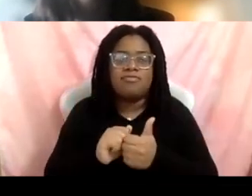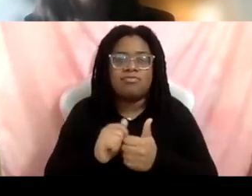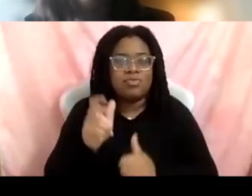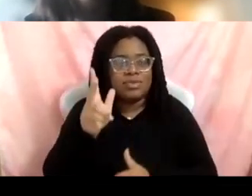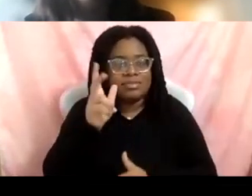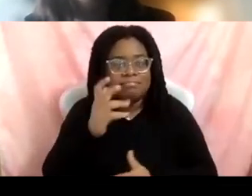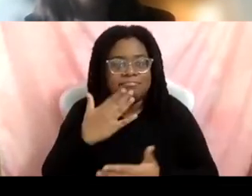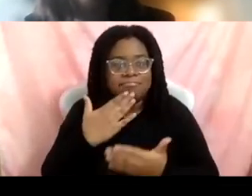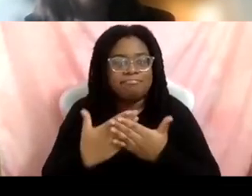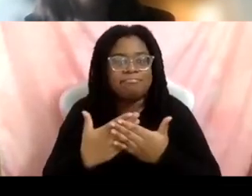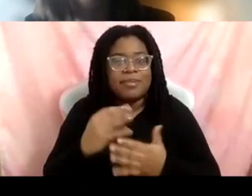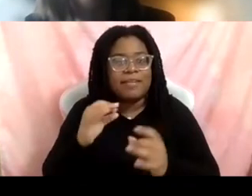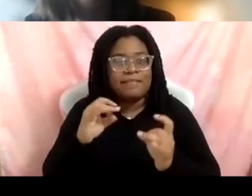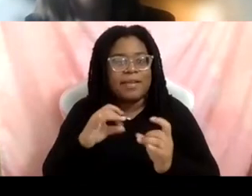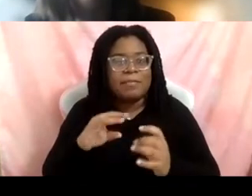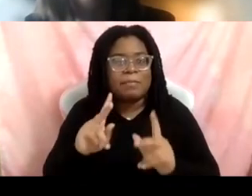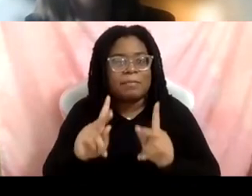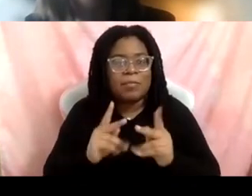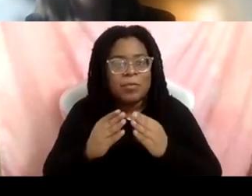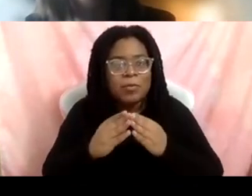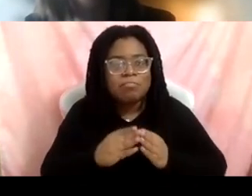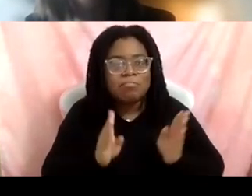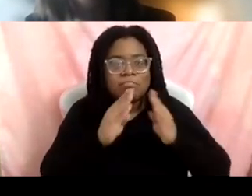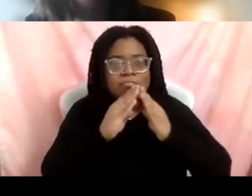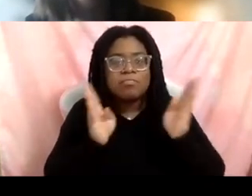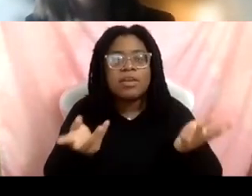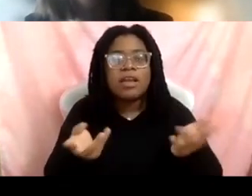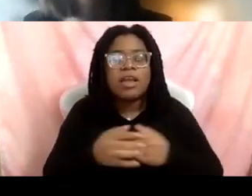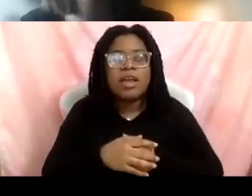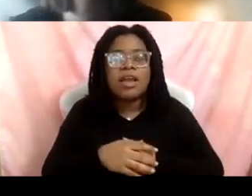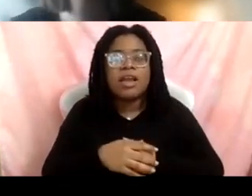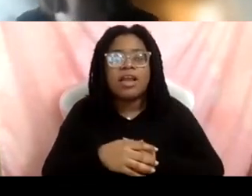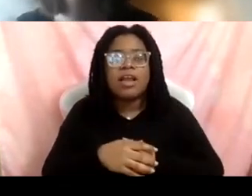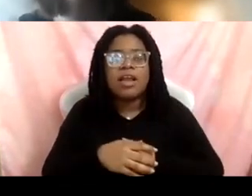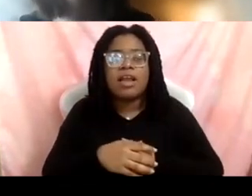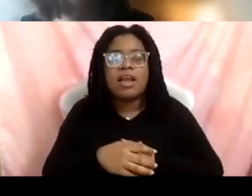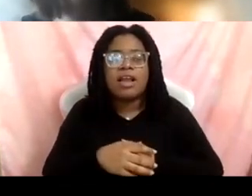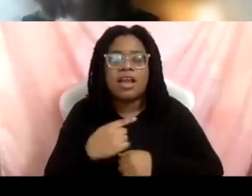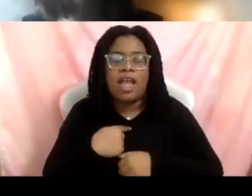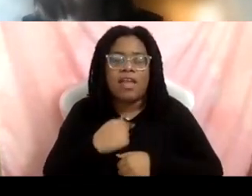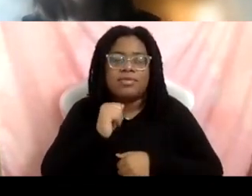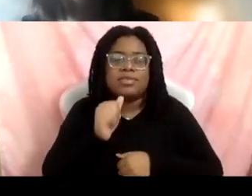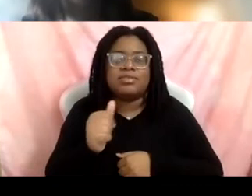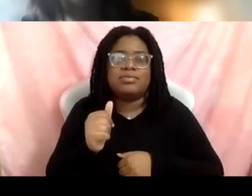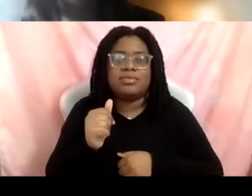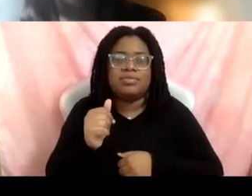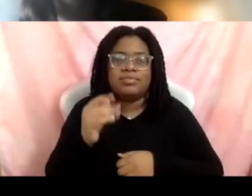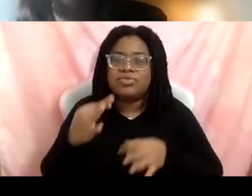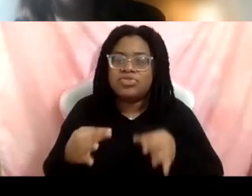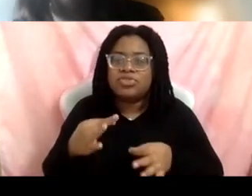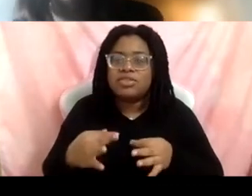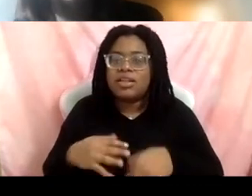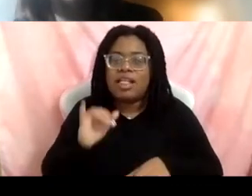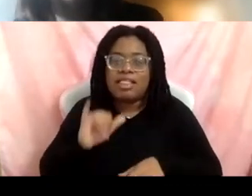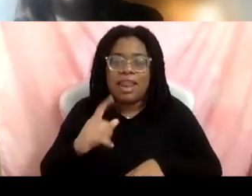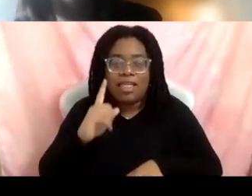the feedback was and how open people were, and how I was not really being judged in the way that I thought I would